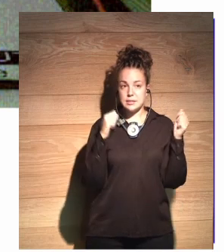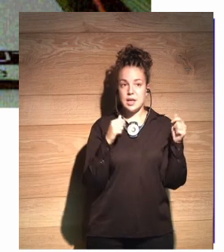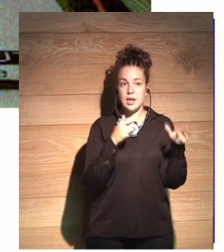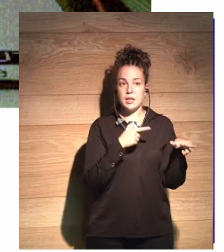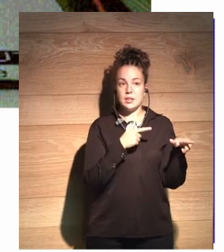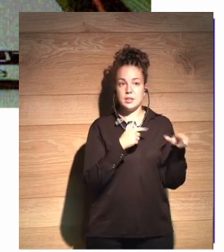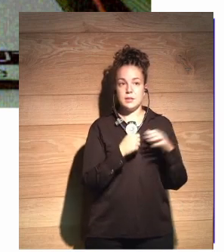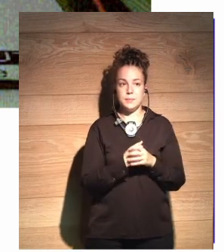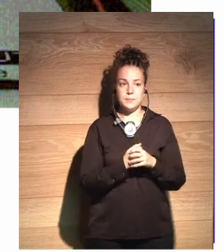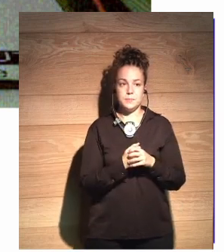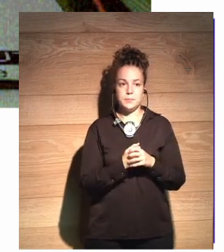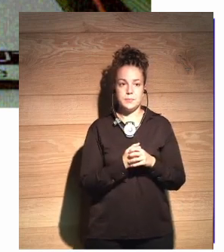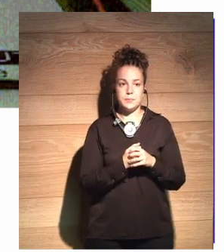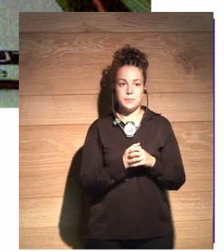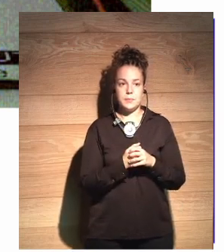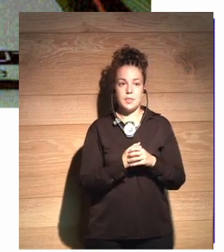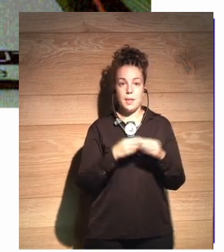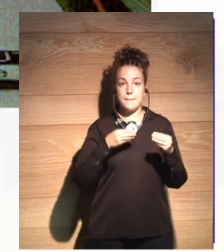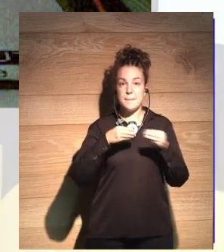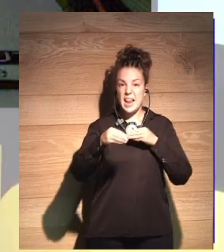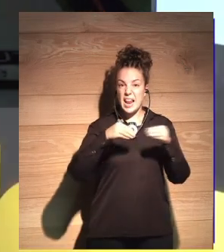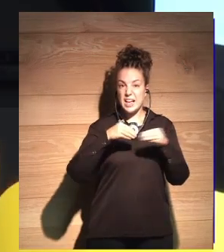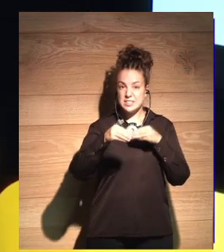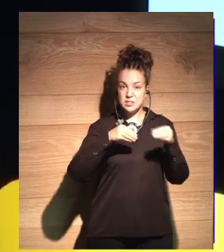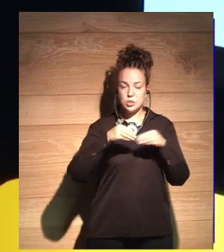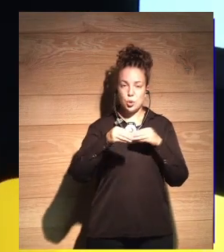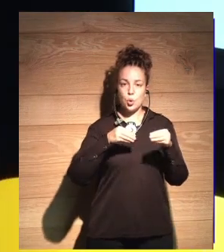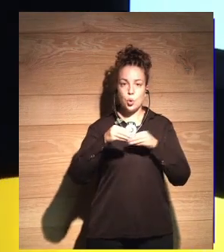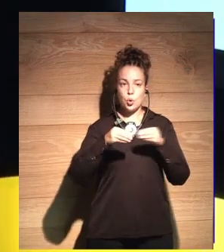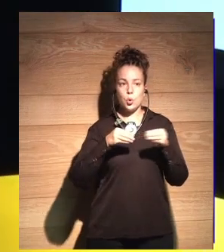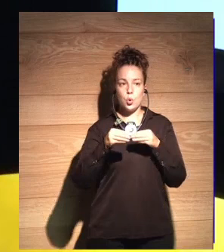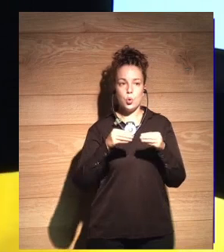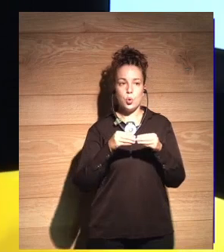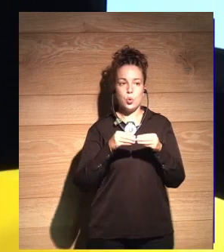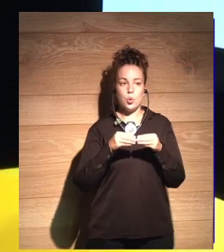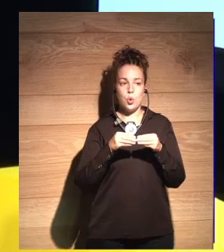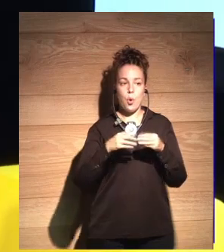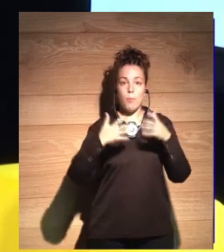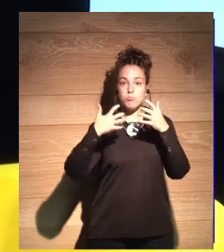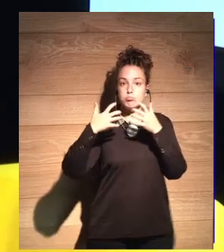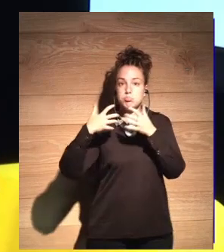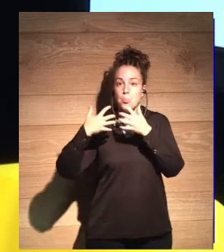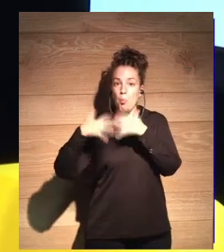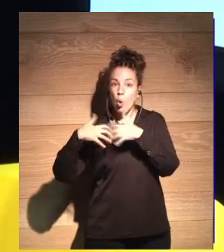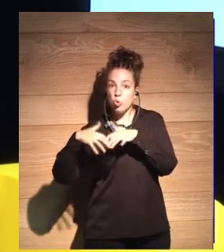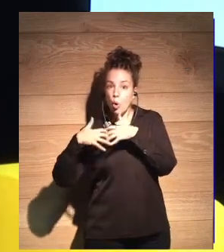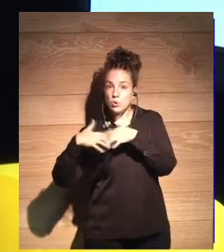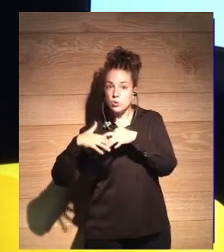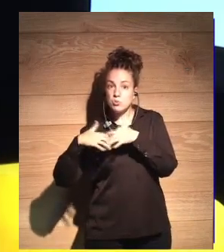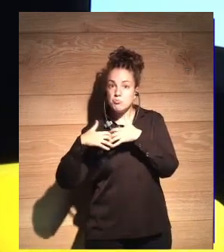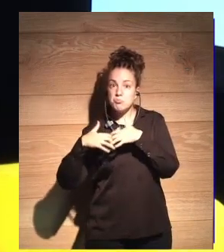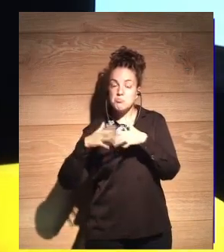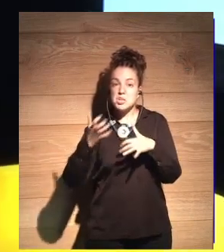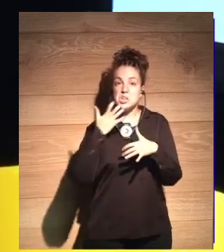anytime anything interesting was happening on the server at the research institute, it would whir around and make a sound. That's all it